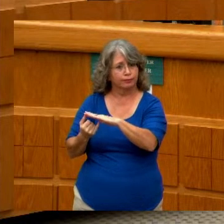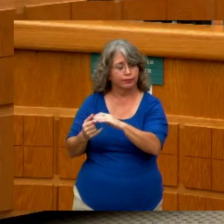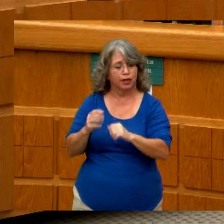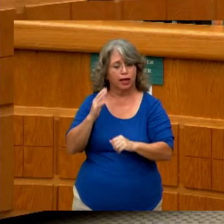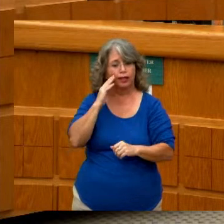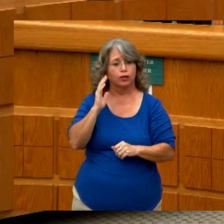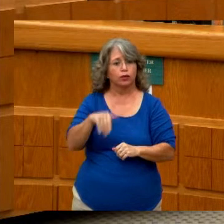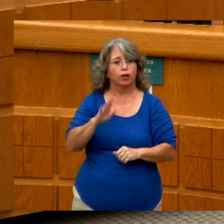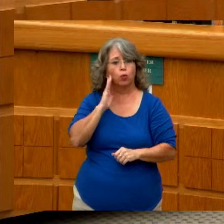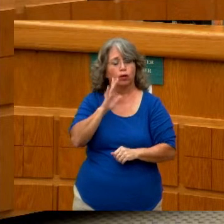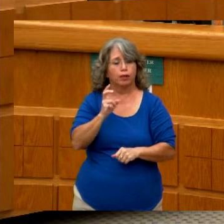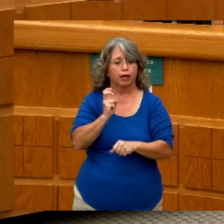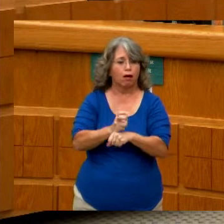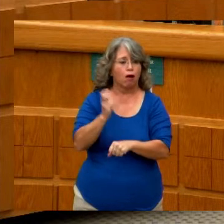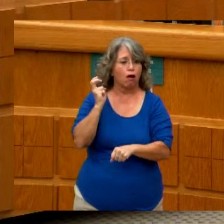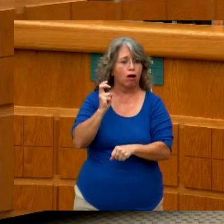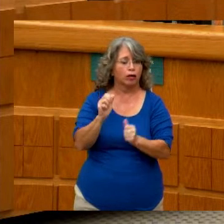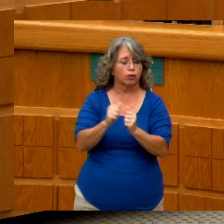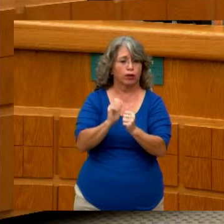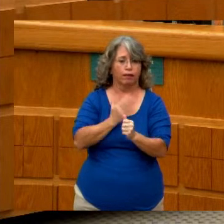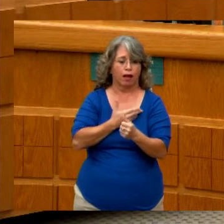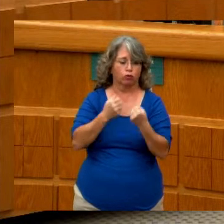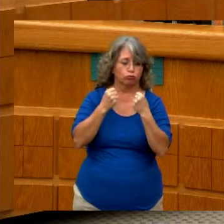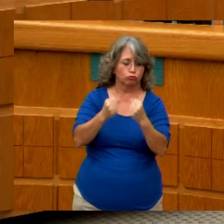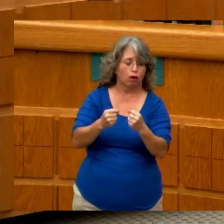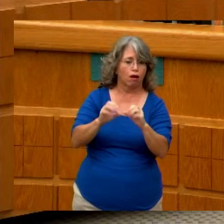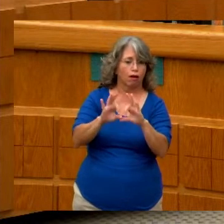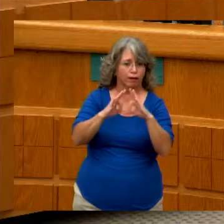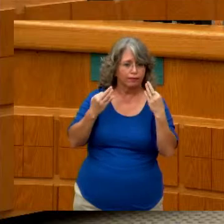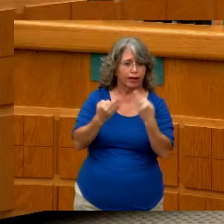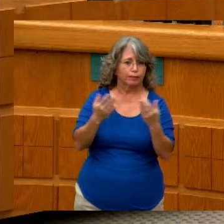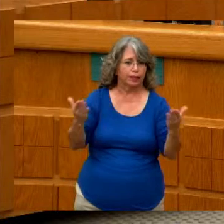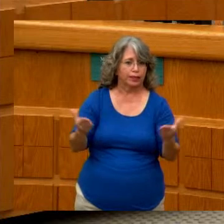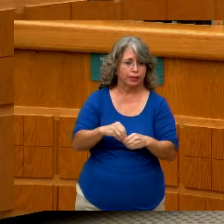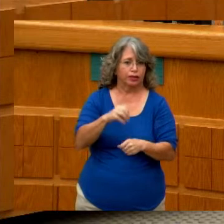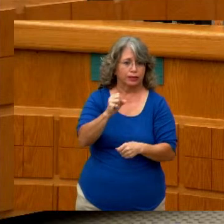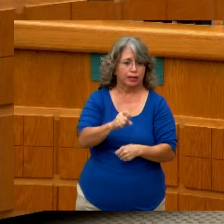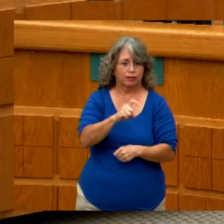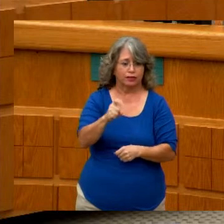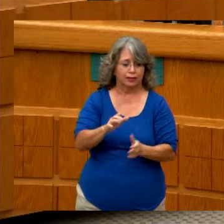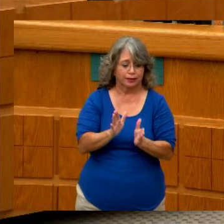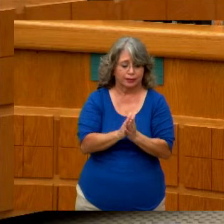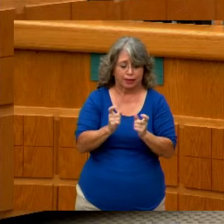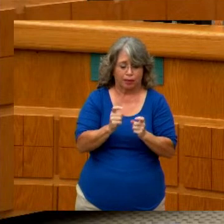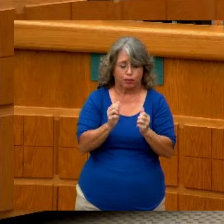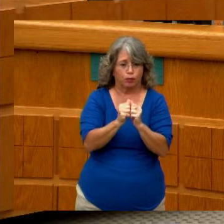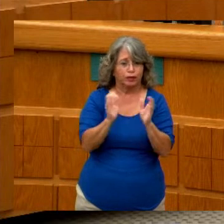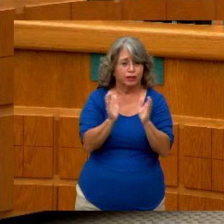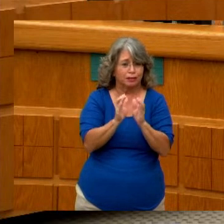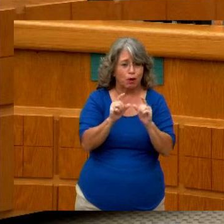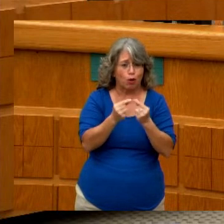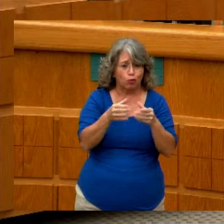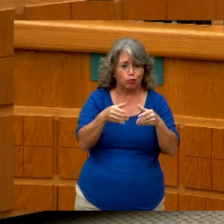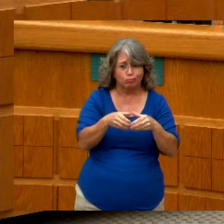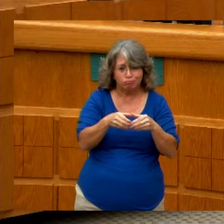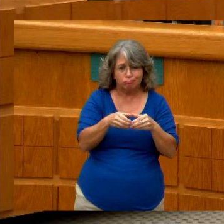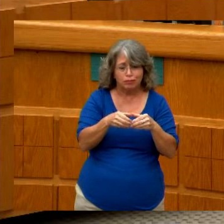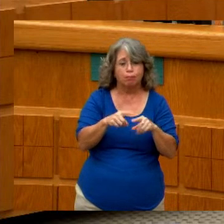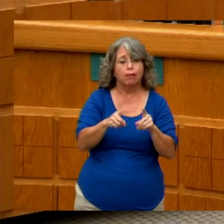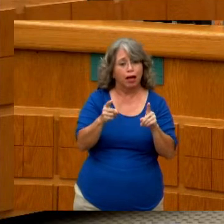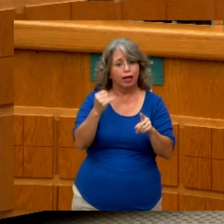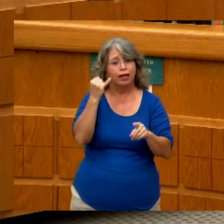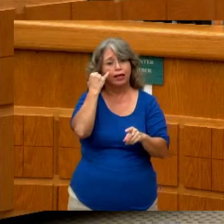be really hard for our very connected familia that we have here in South Texas to just celebrate in